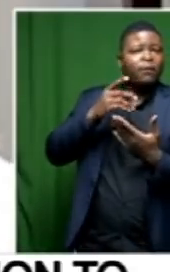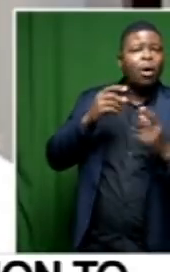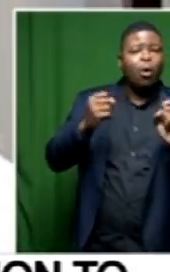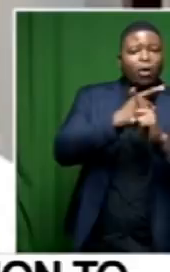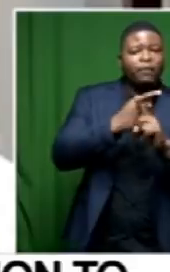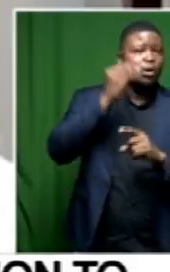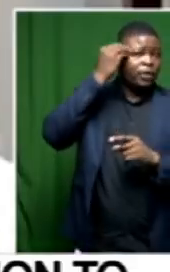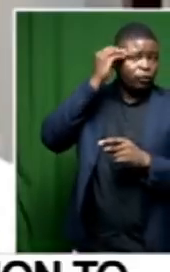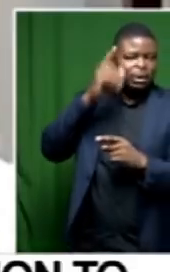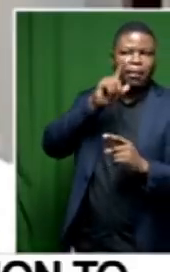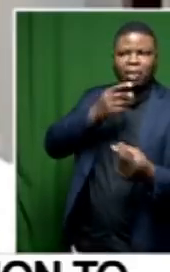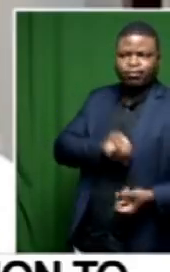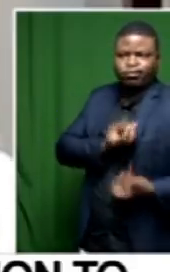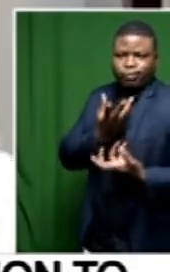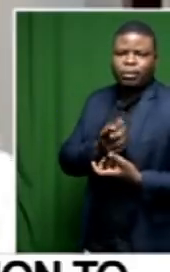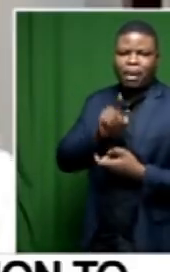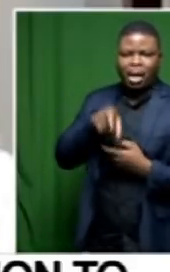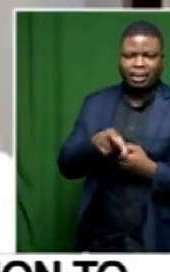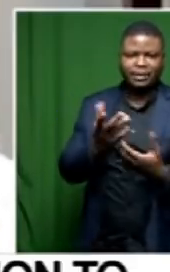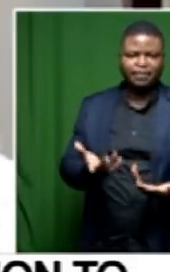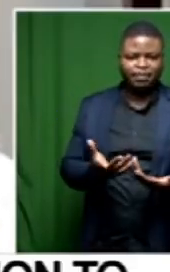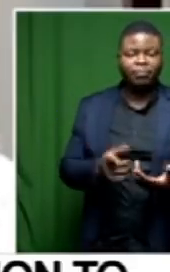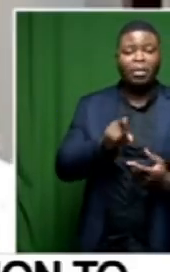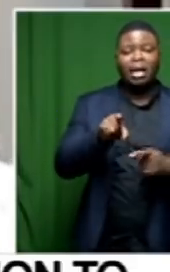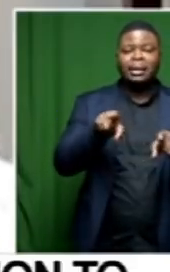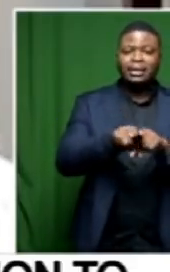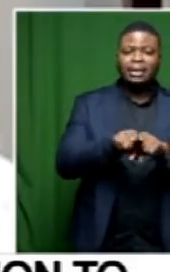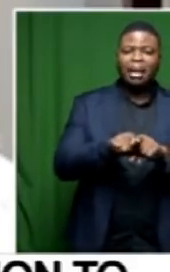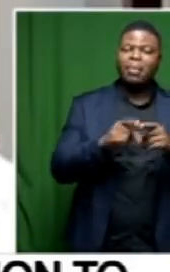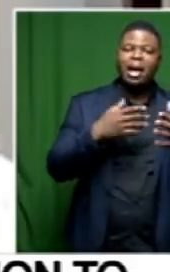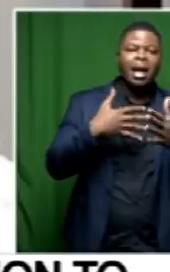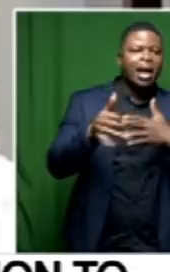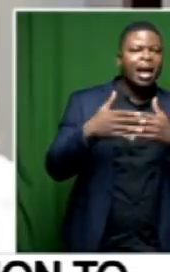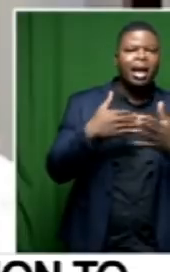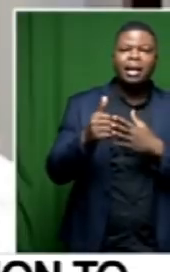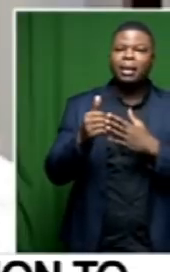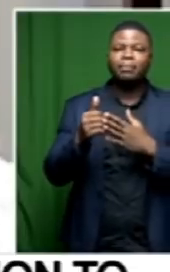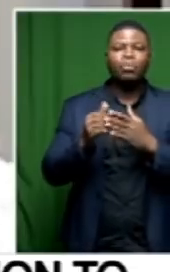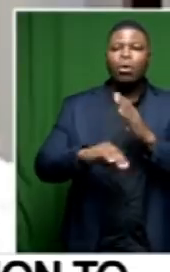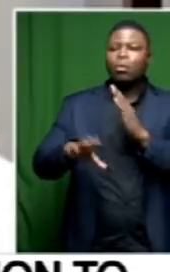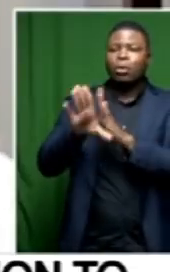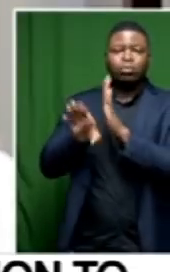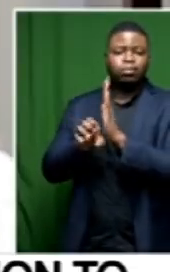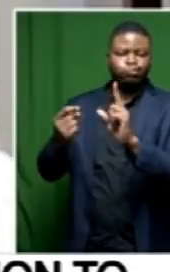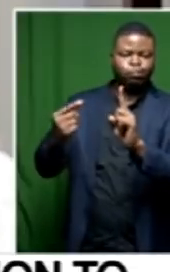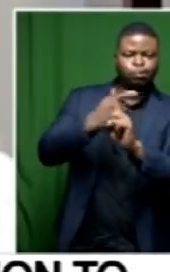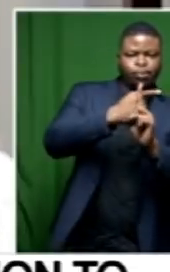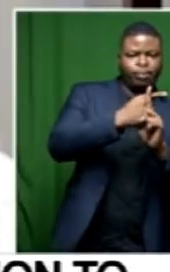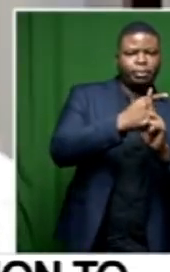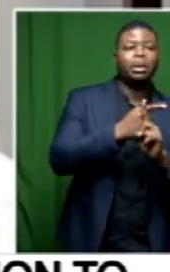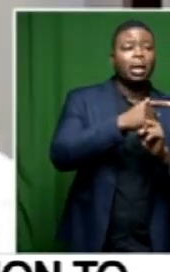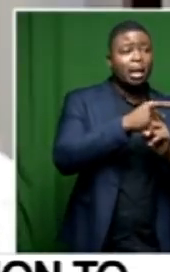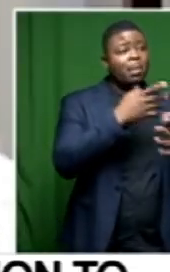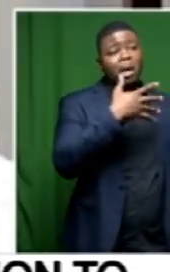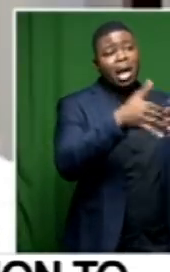this should be declared. And any breach of these can be brought to